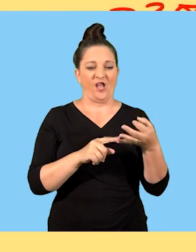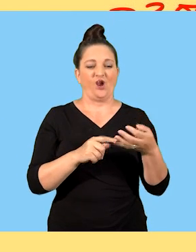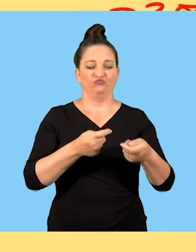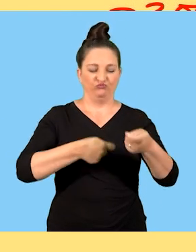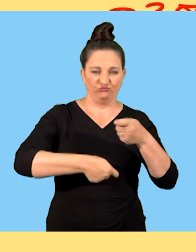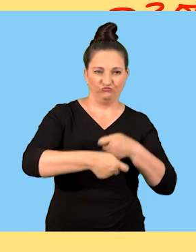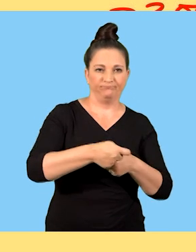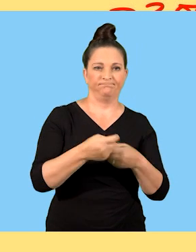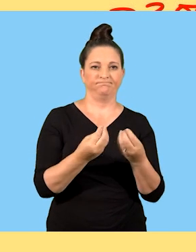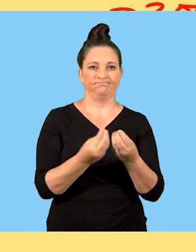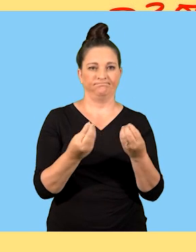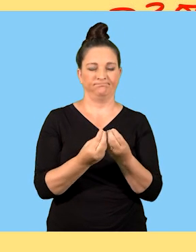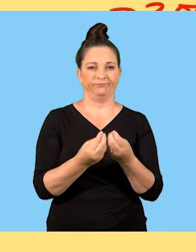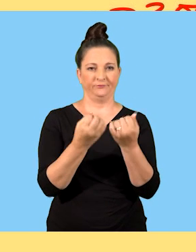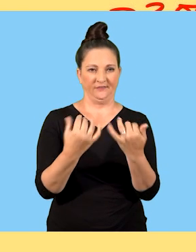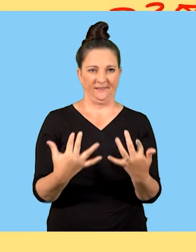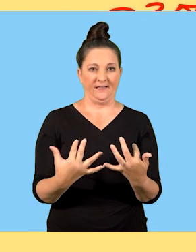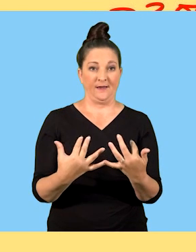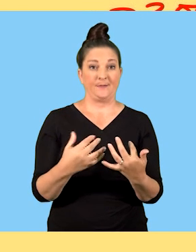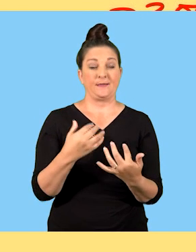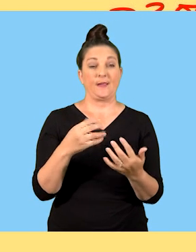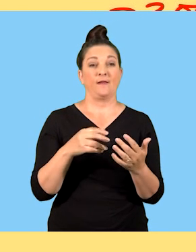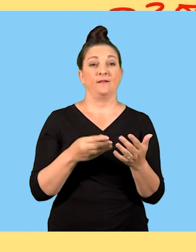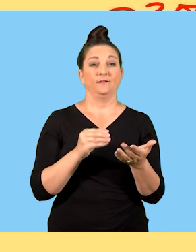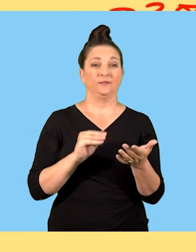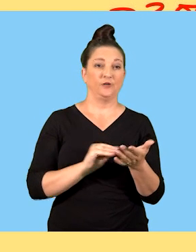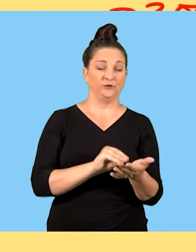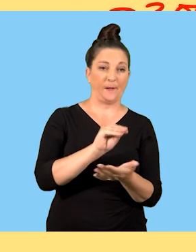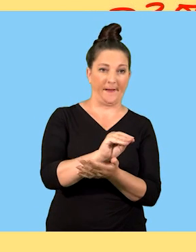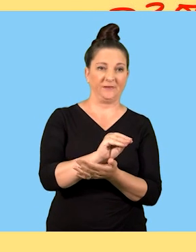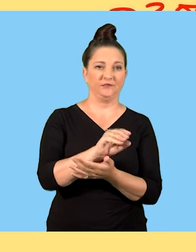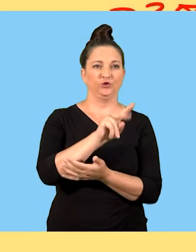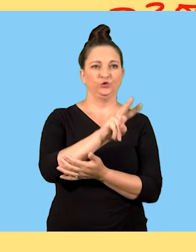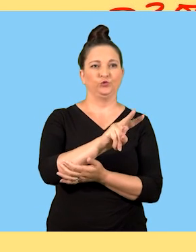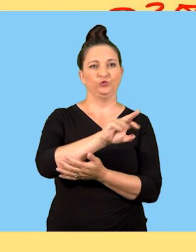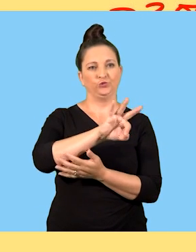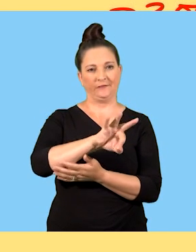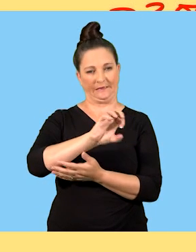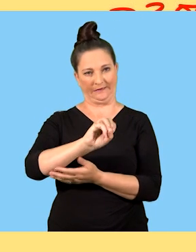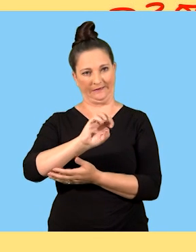trading stock account and we debit it with trading stock